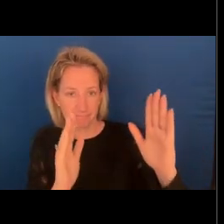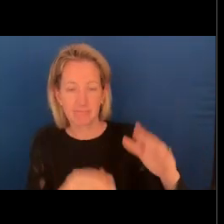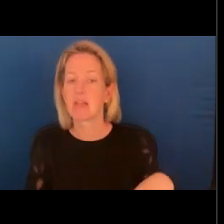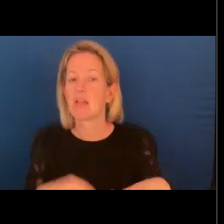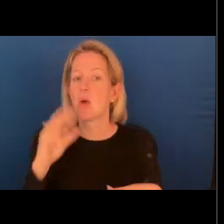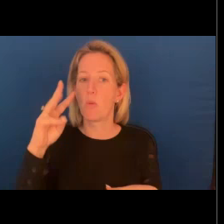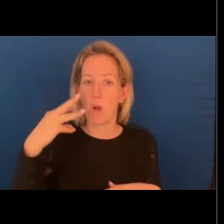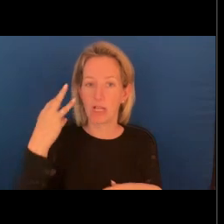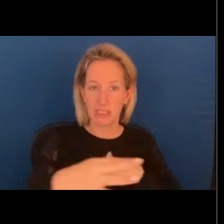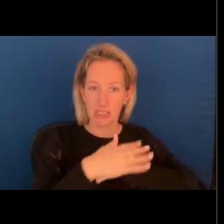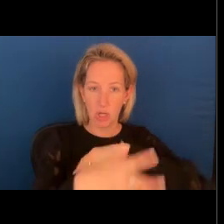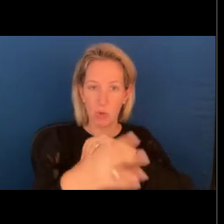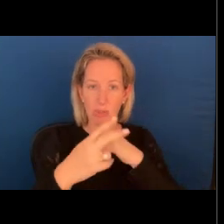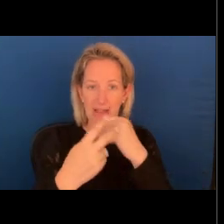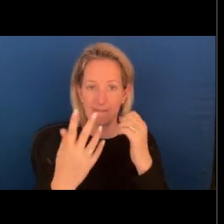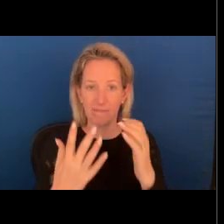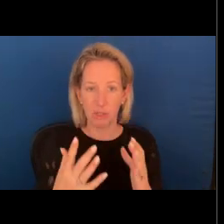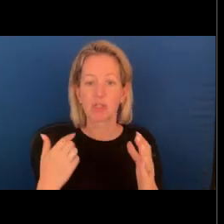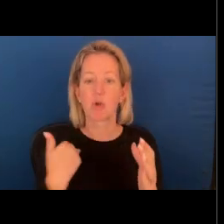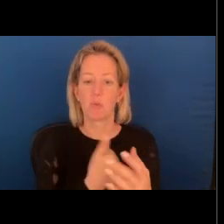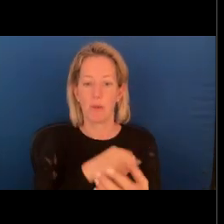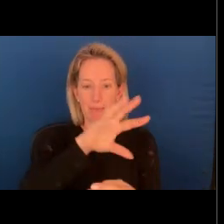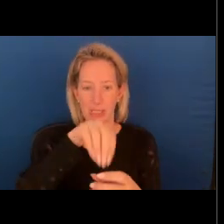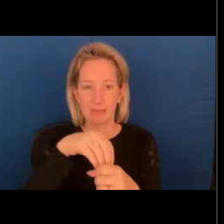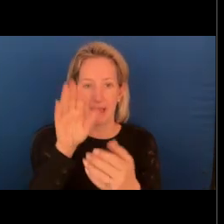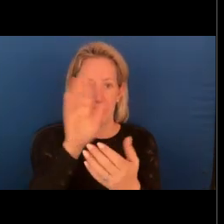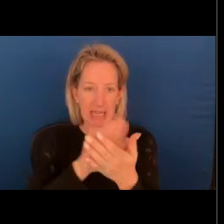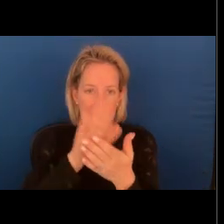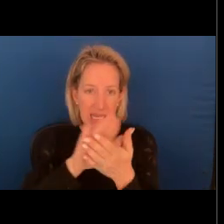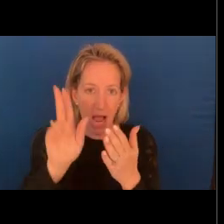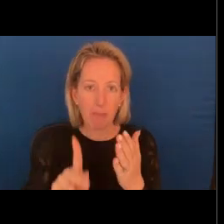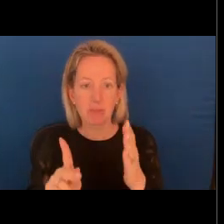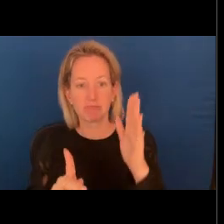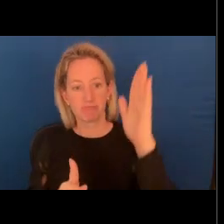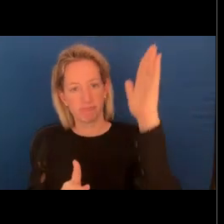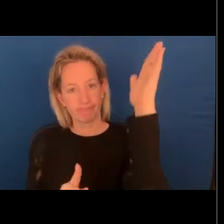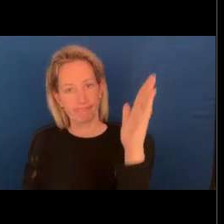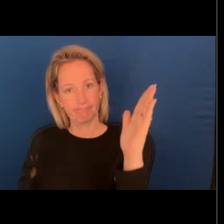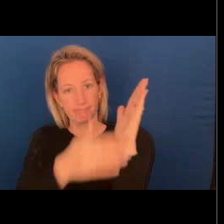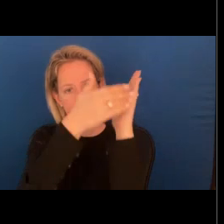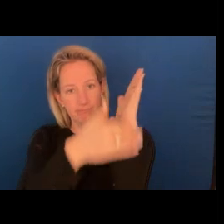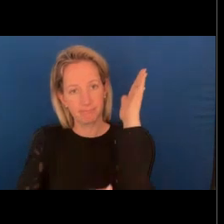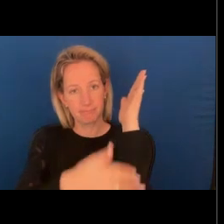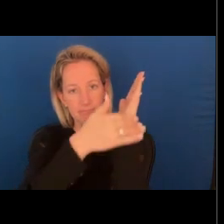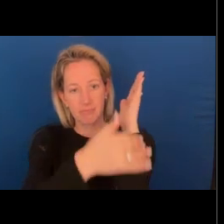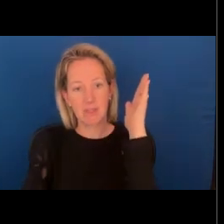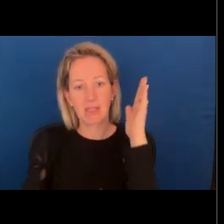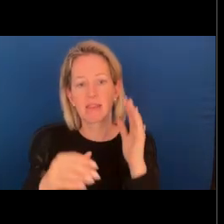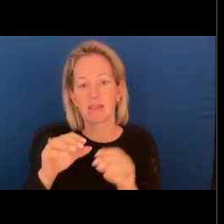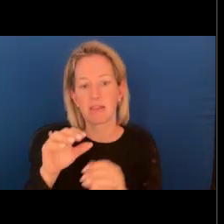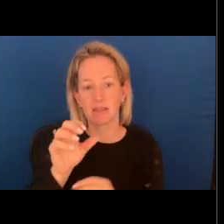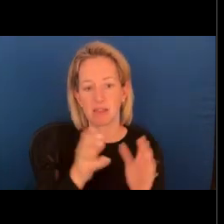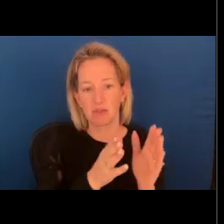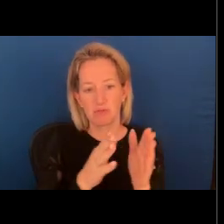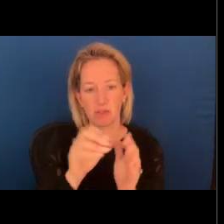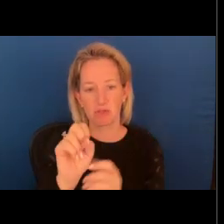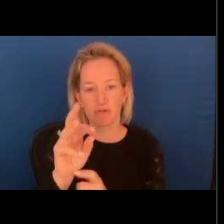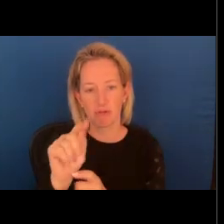we participate, coordinate cleanups along the Pacific coast and the Strait of Juan de Fuca. So I just want to